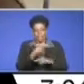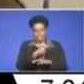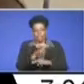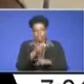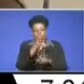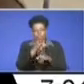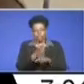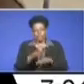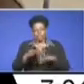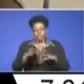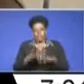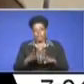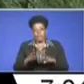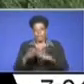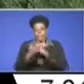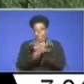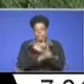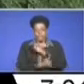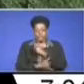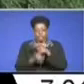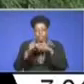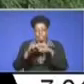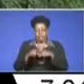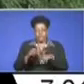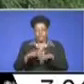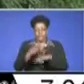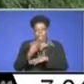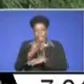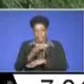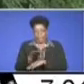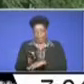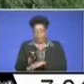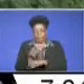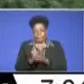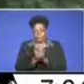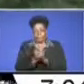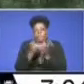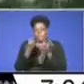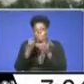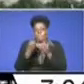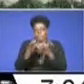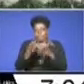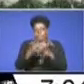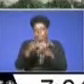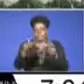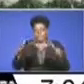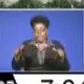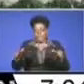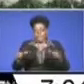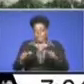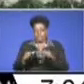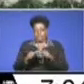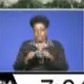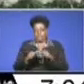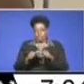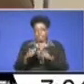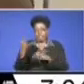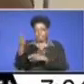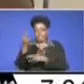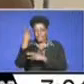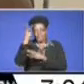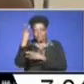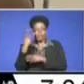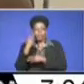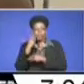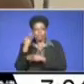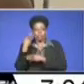and this country is depending on them. With most homes in the area headed by single parents, police are noticing a new trend. It's